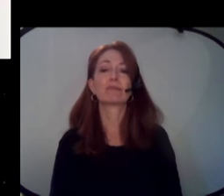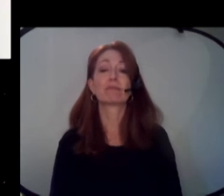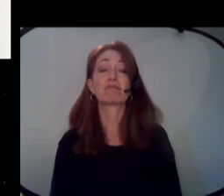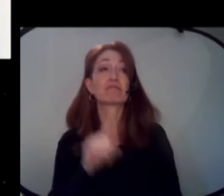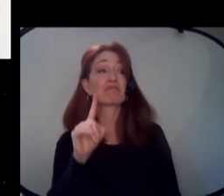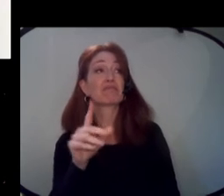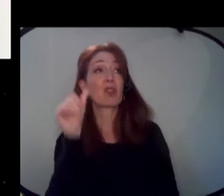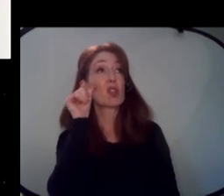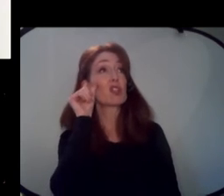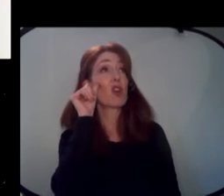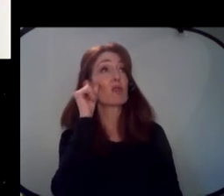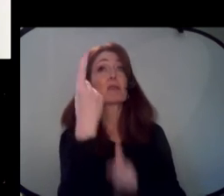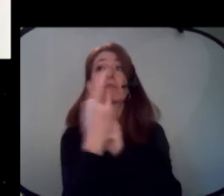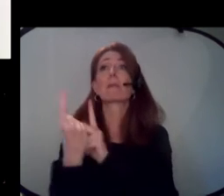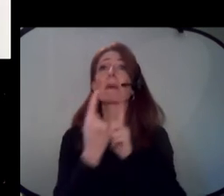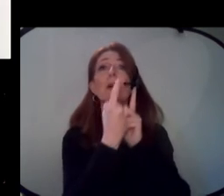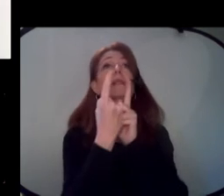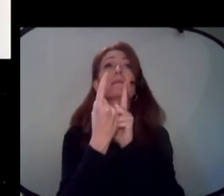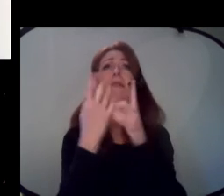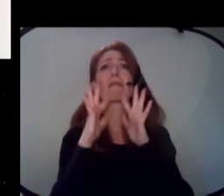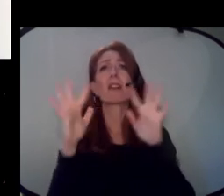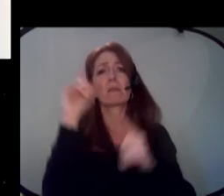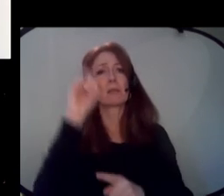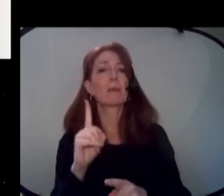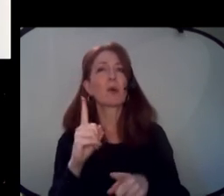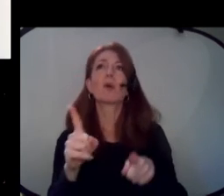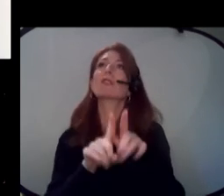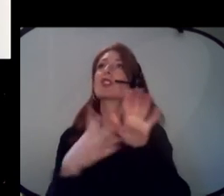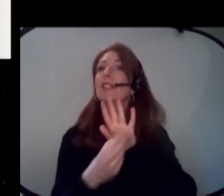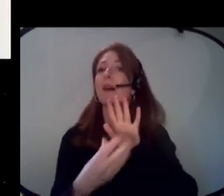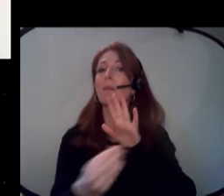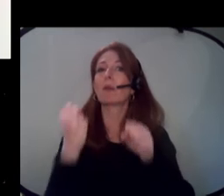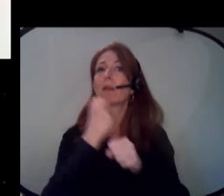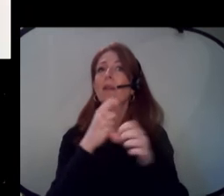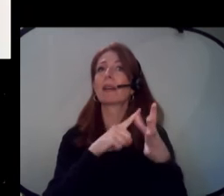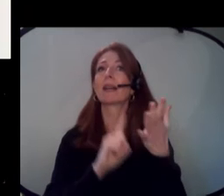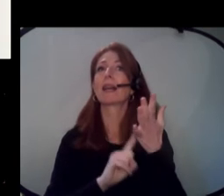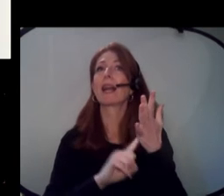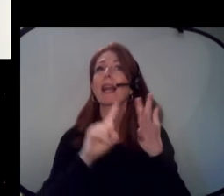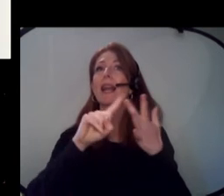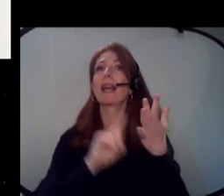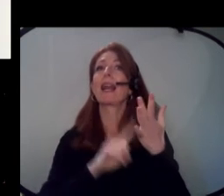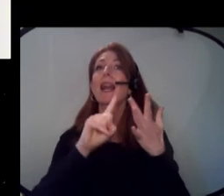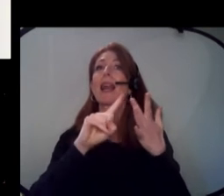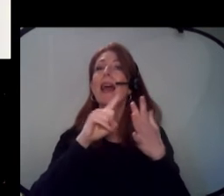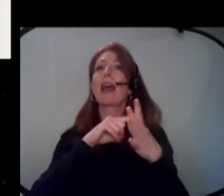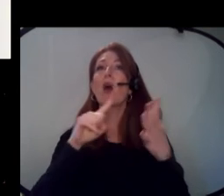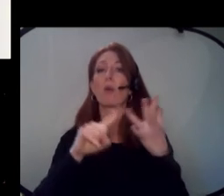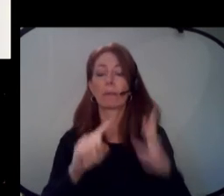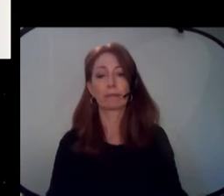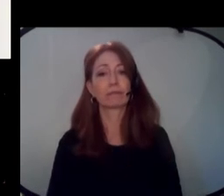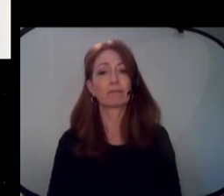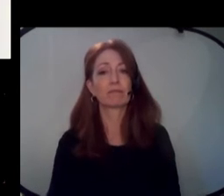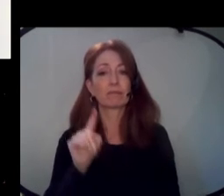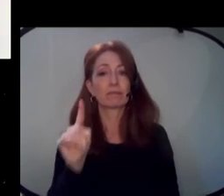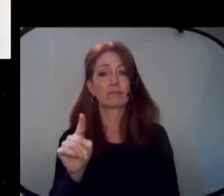like Galileo, who is also at the court at this time, has just published his treatise, The Starry Messenger. She becomes